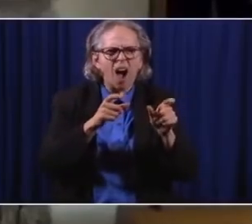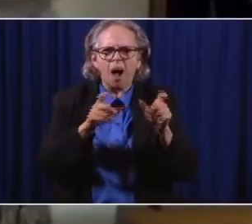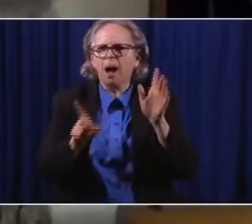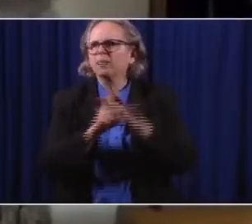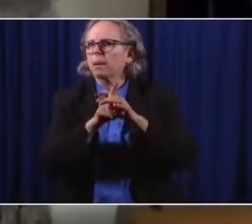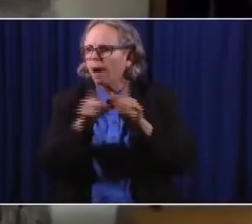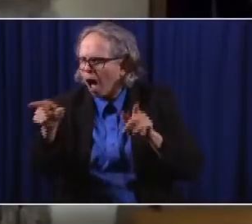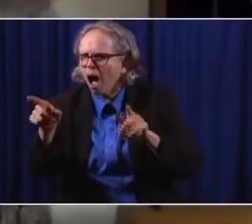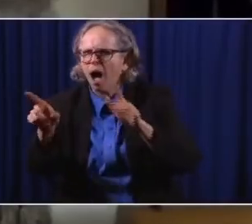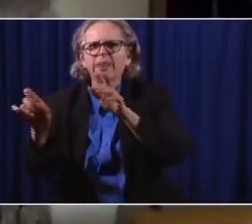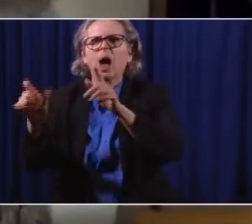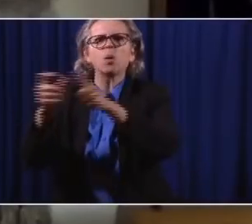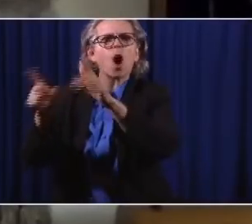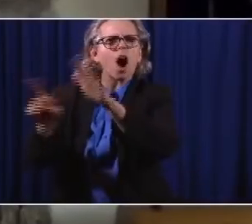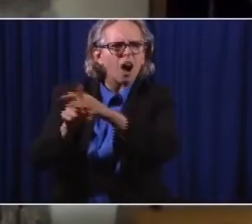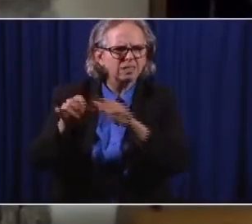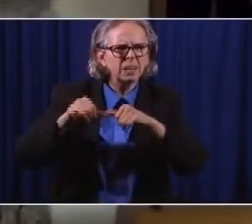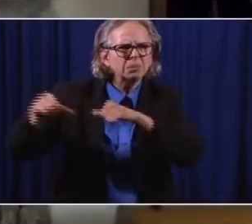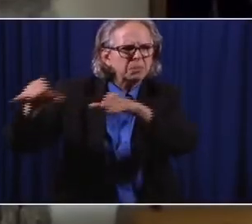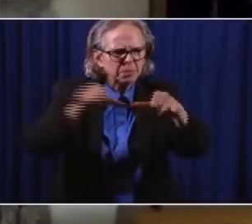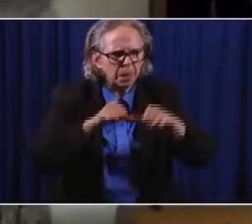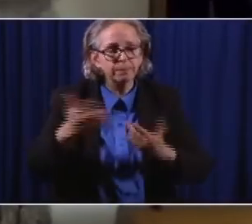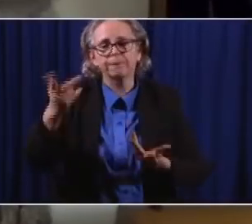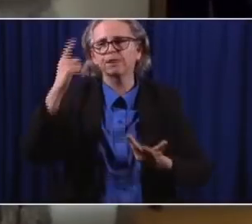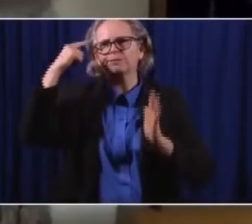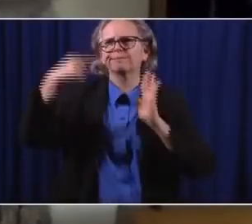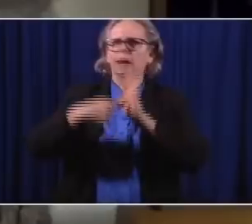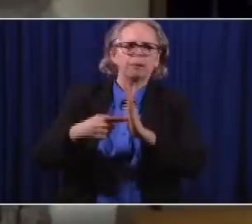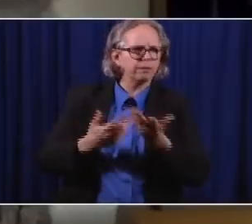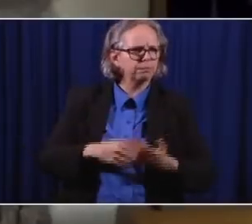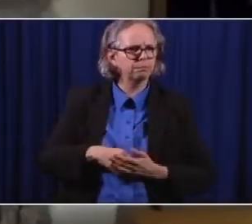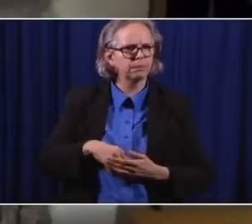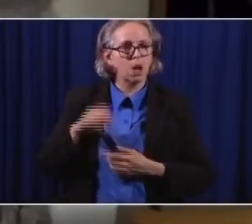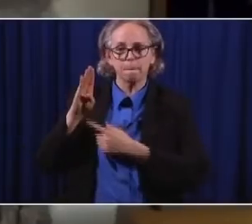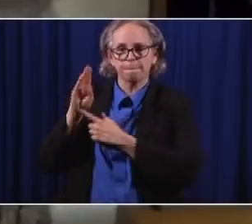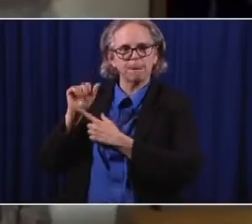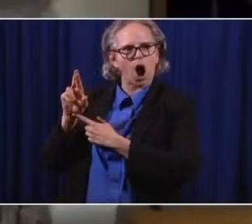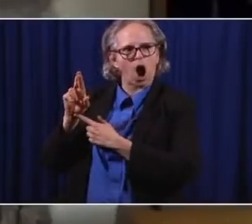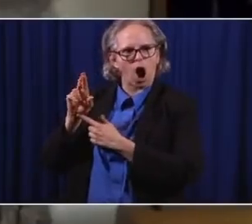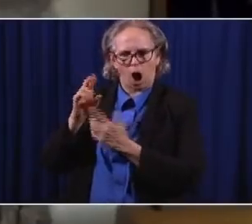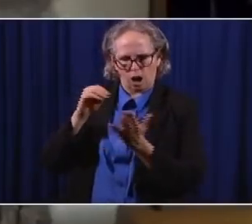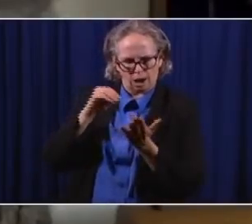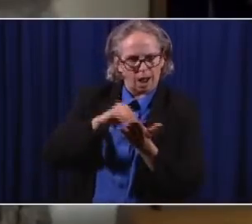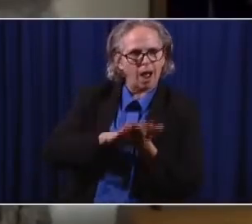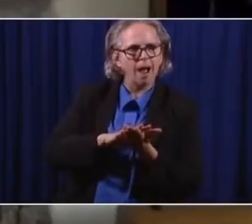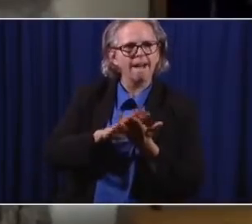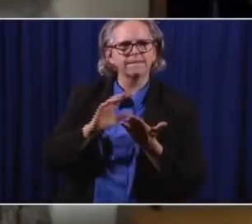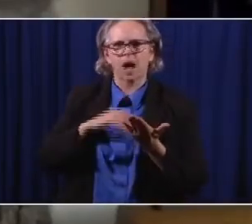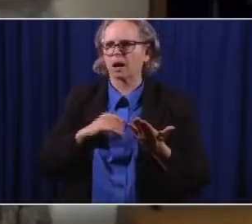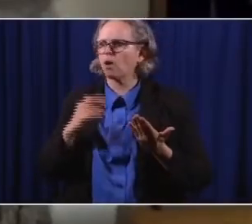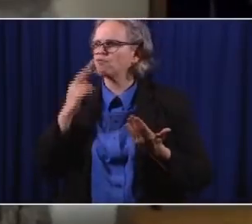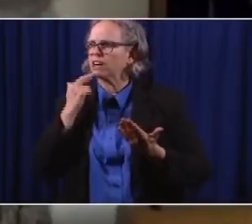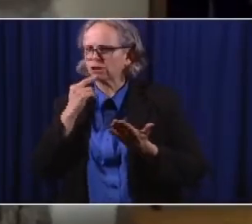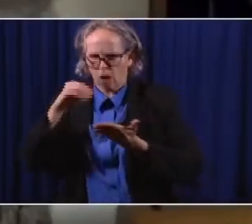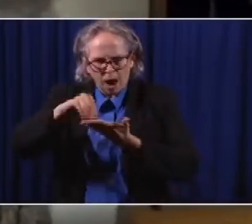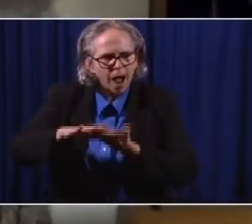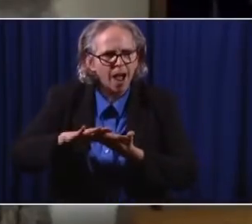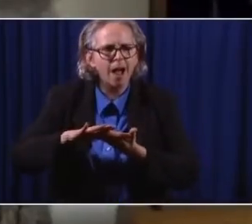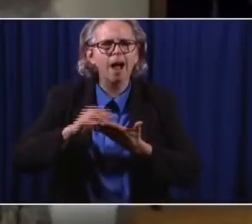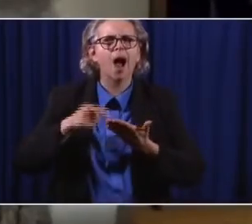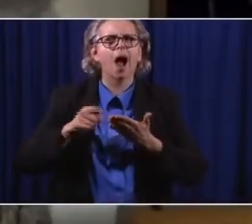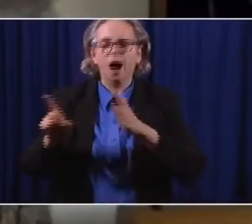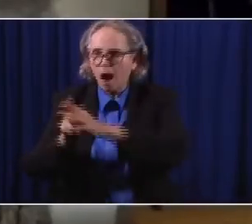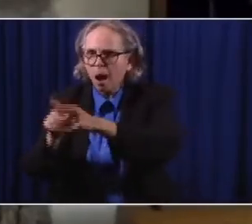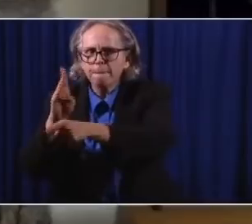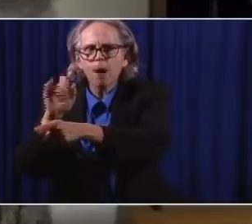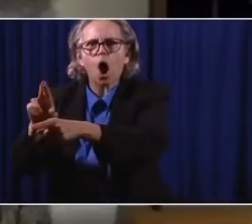taker had taken down, if you search for bar and the note taker or restaurant, and the note taker had written not in a